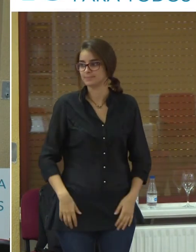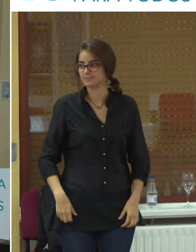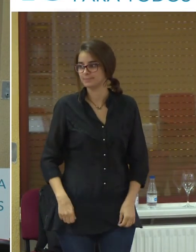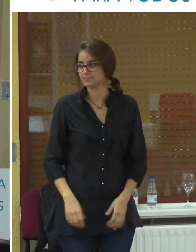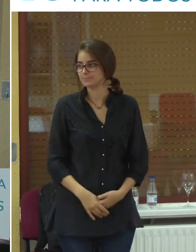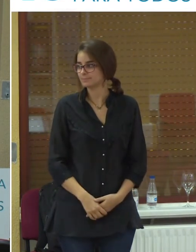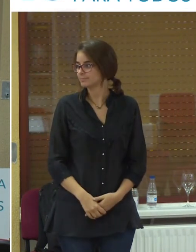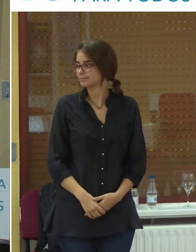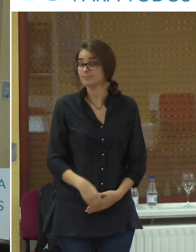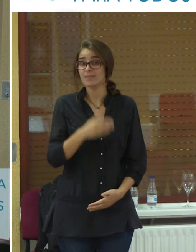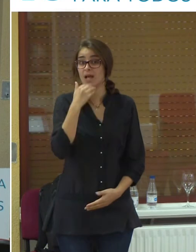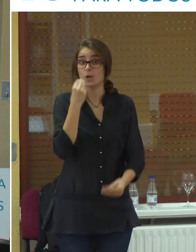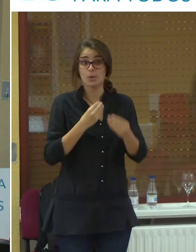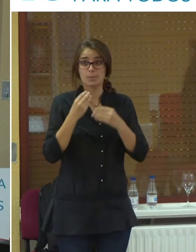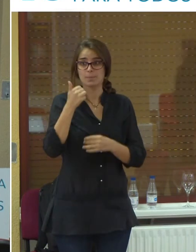indeed.